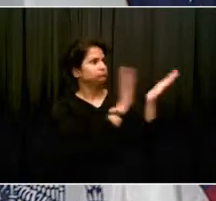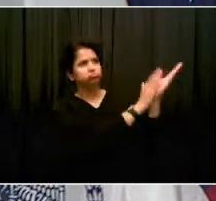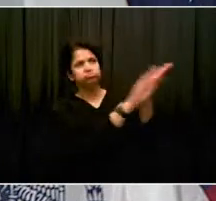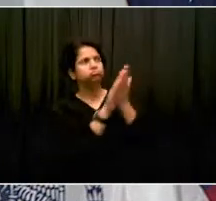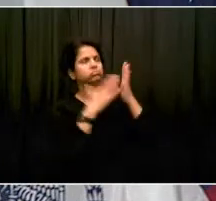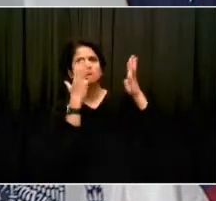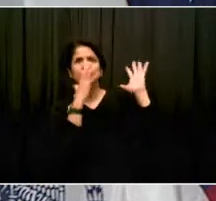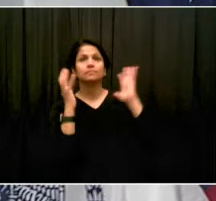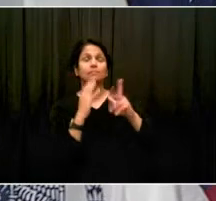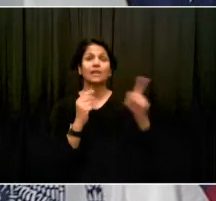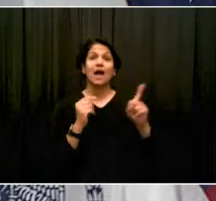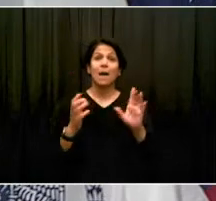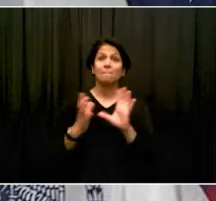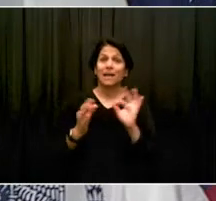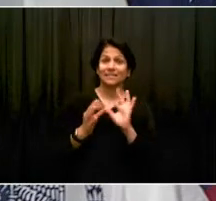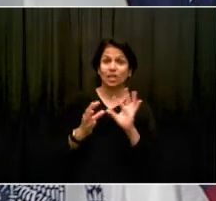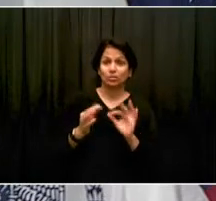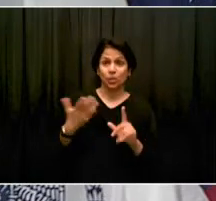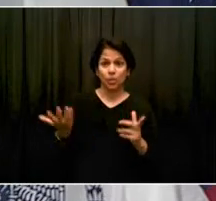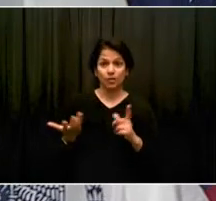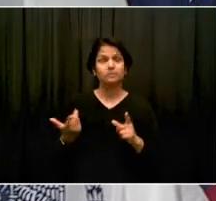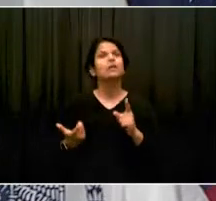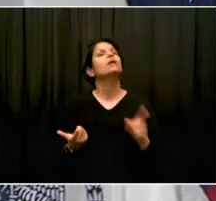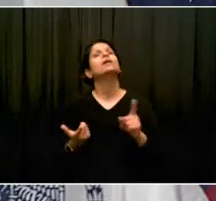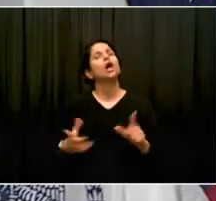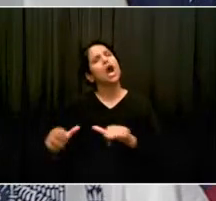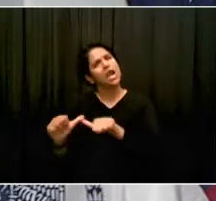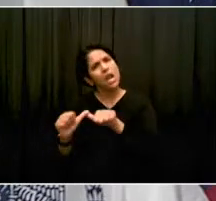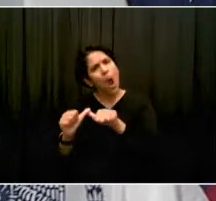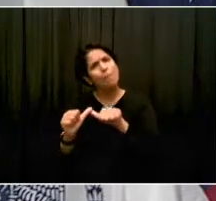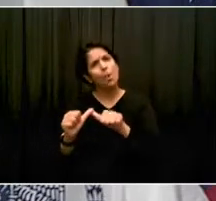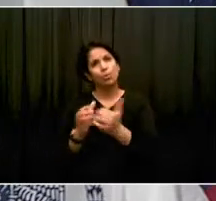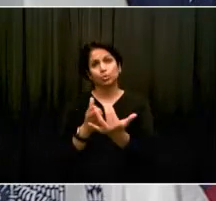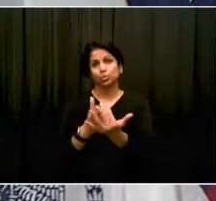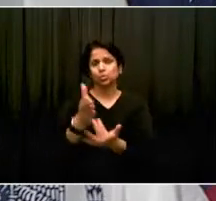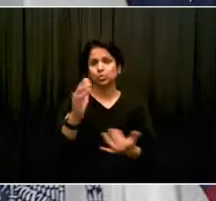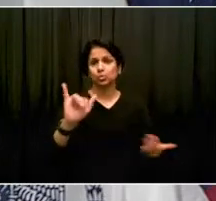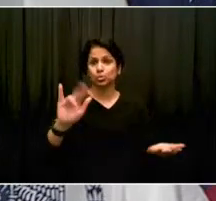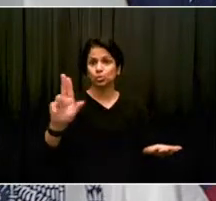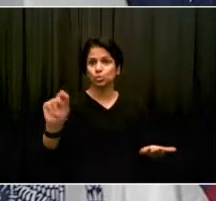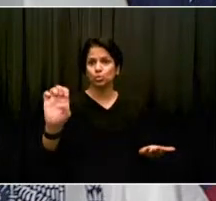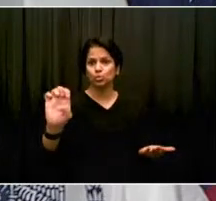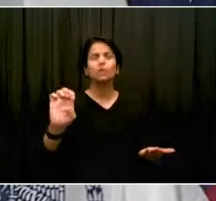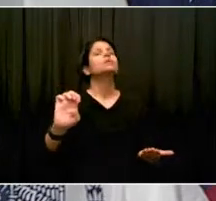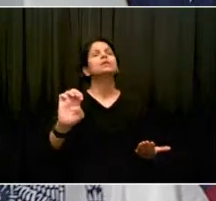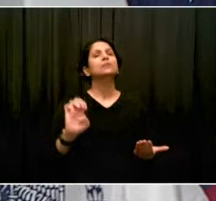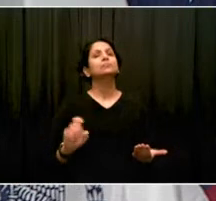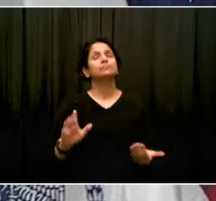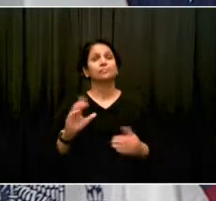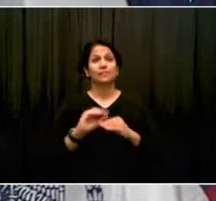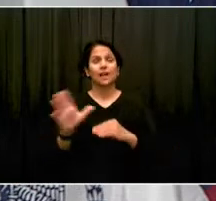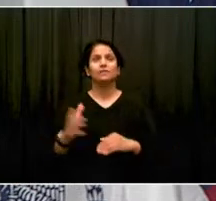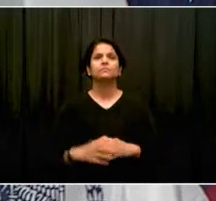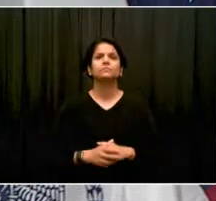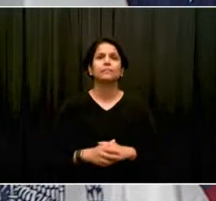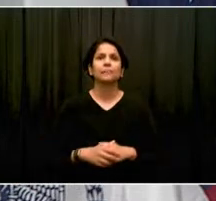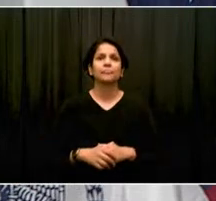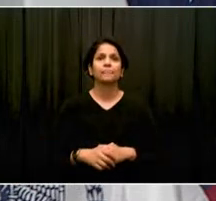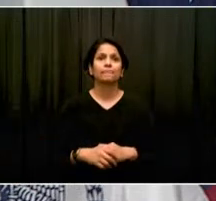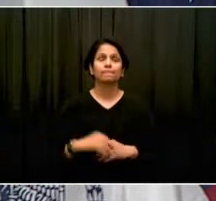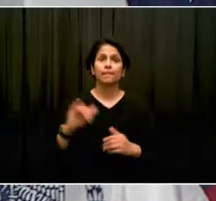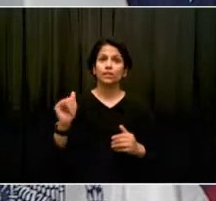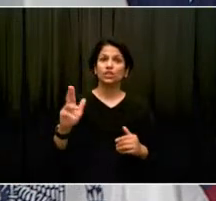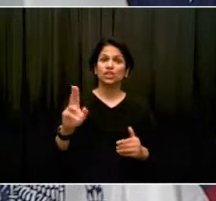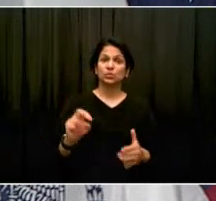still really where we are. It's really good advice. And then after June, I think we're going to be in a position to do